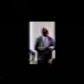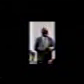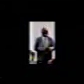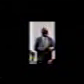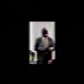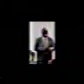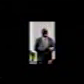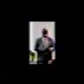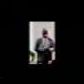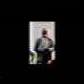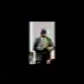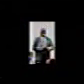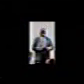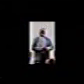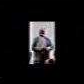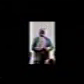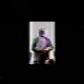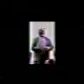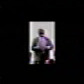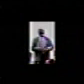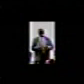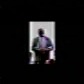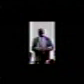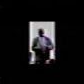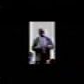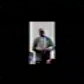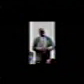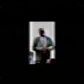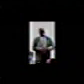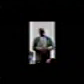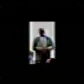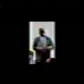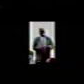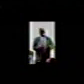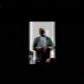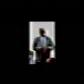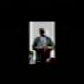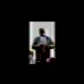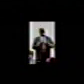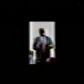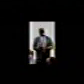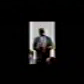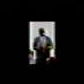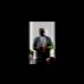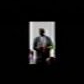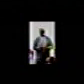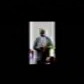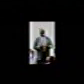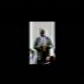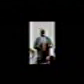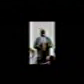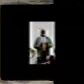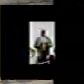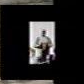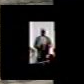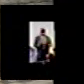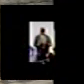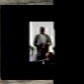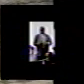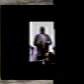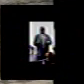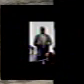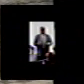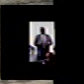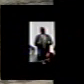of HIV AIDS, I command you, come out in Jesus' name. I pull down